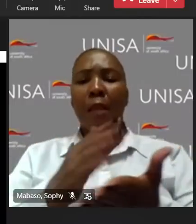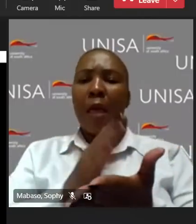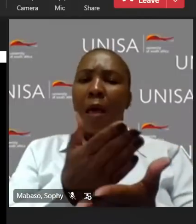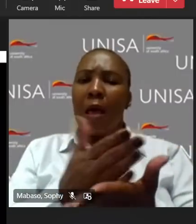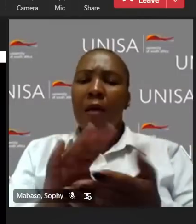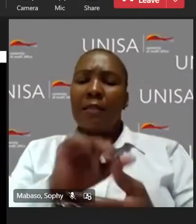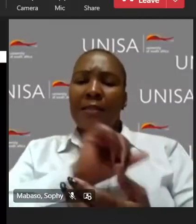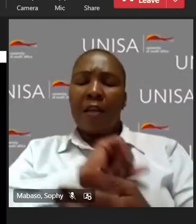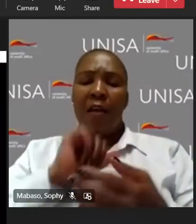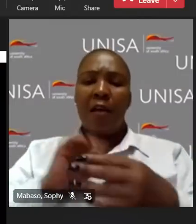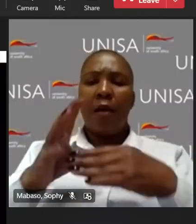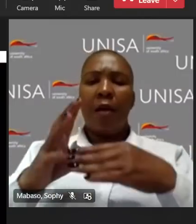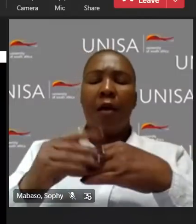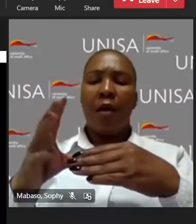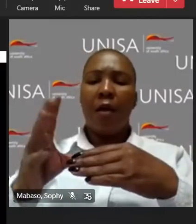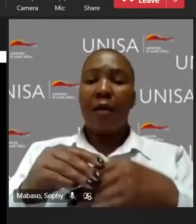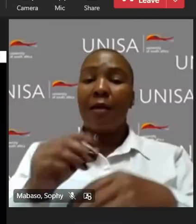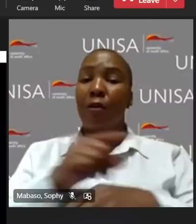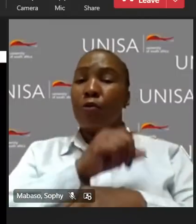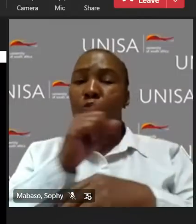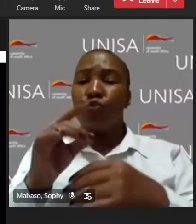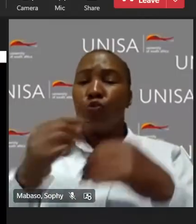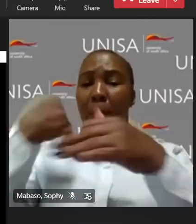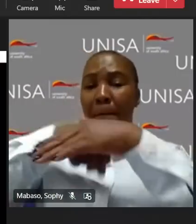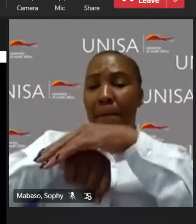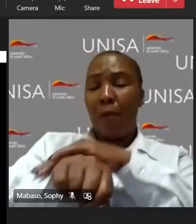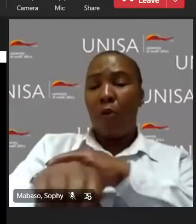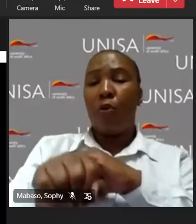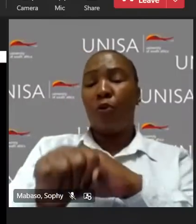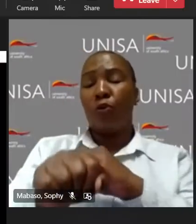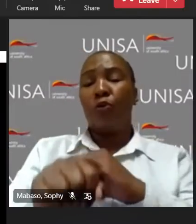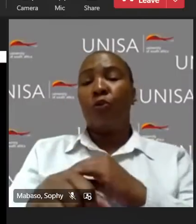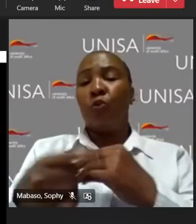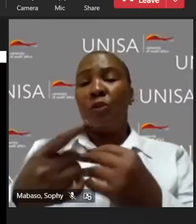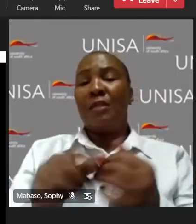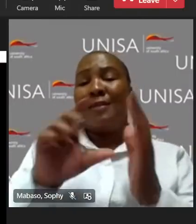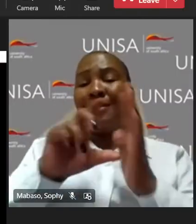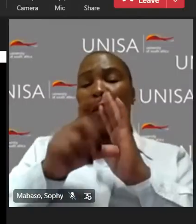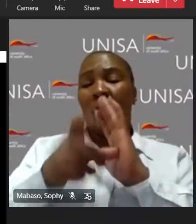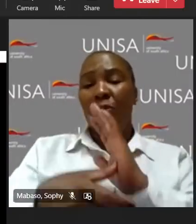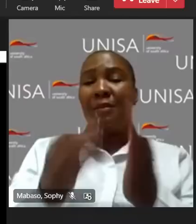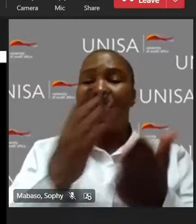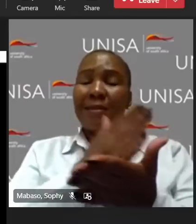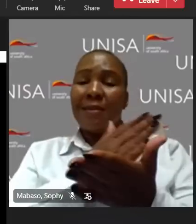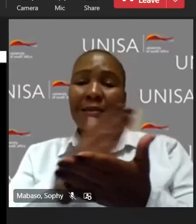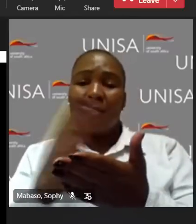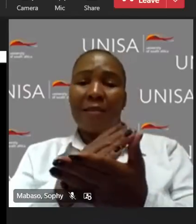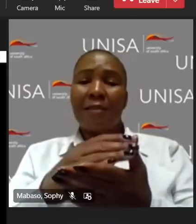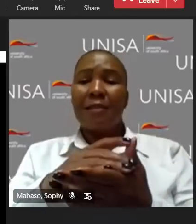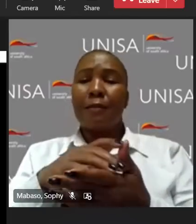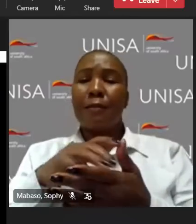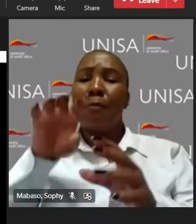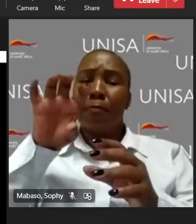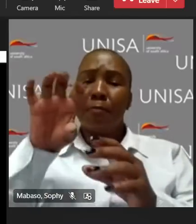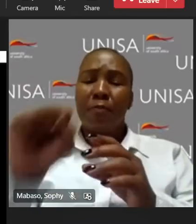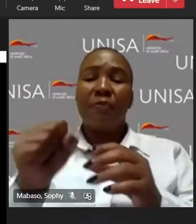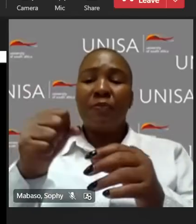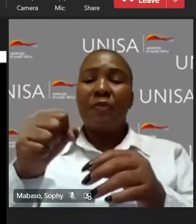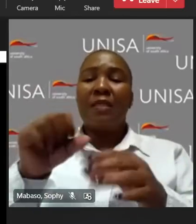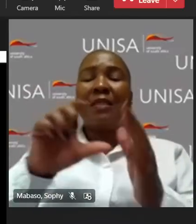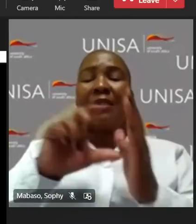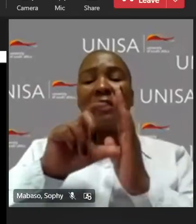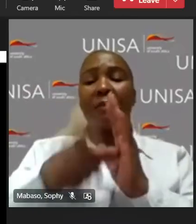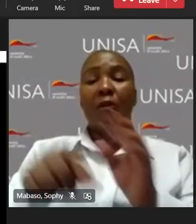members, there are those who are born with disabilities and those who acquire disabilities. These particular staff members, they have a